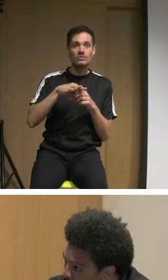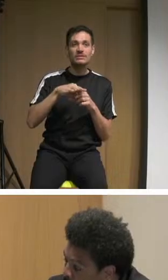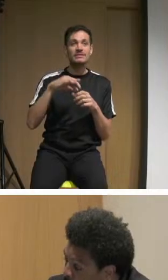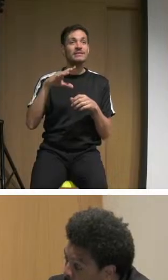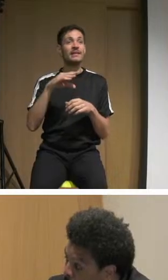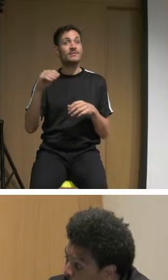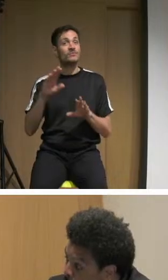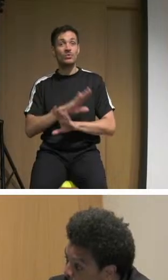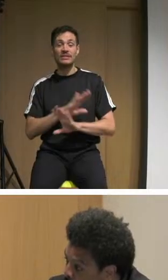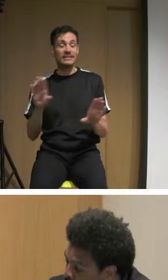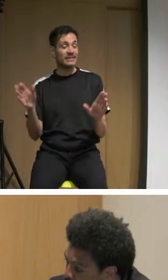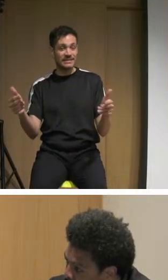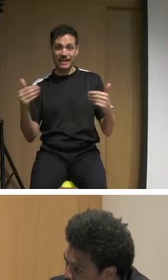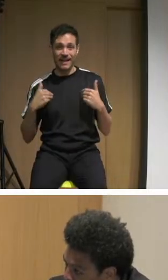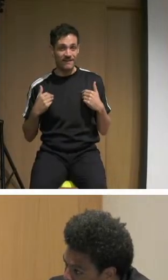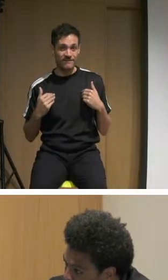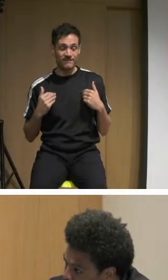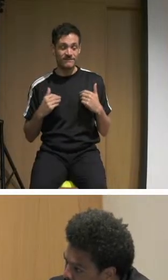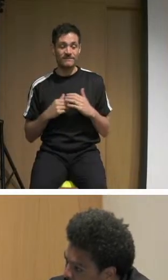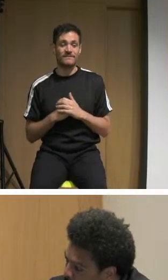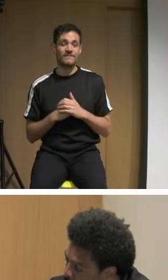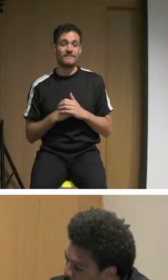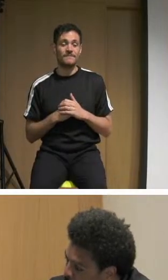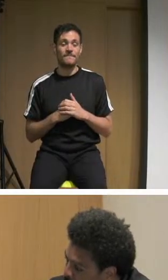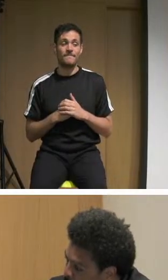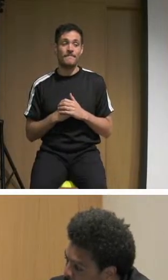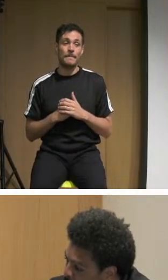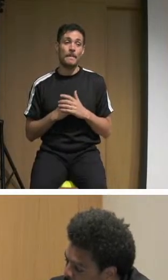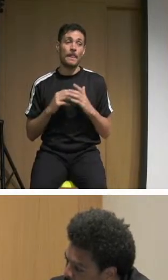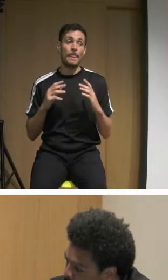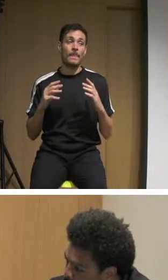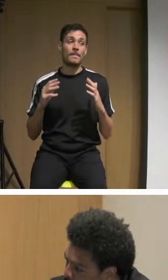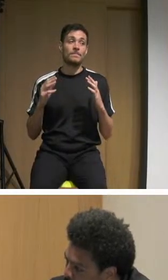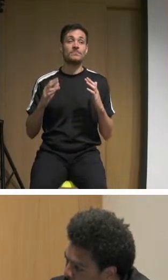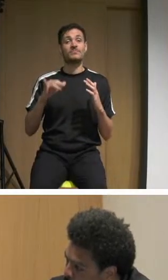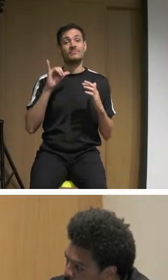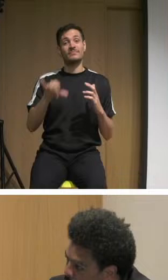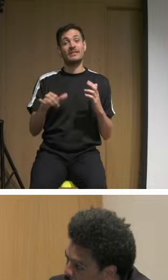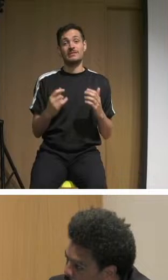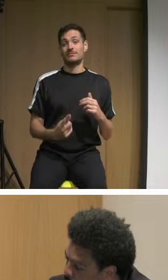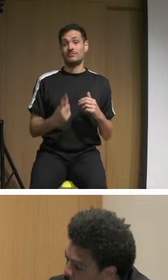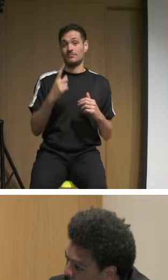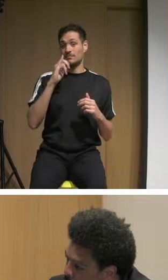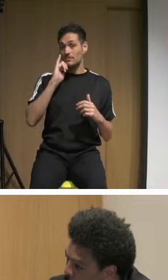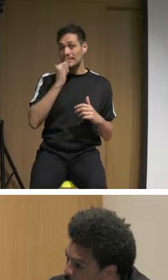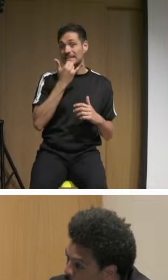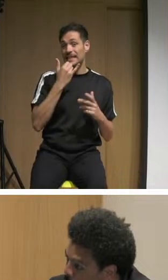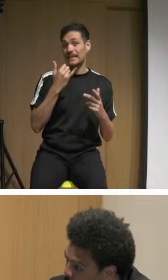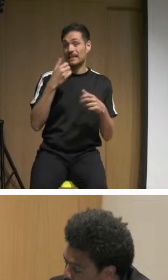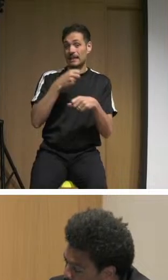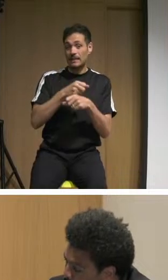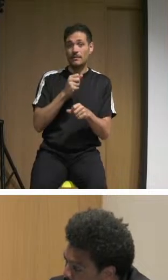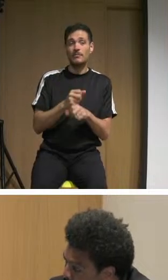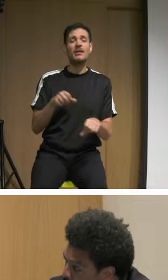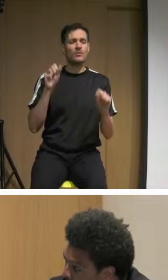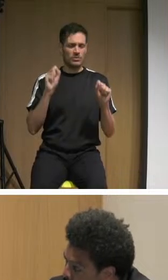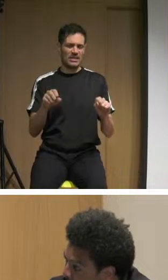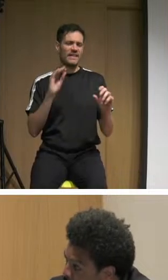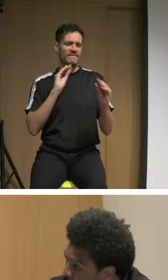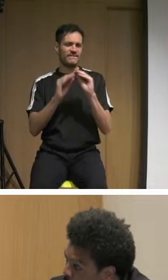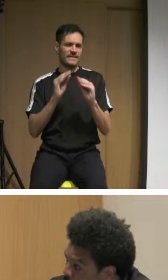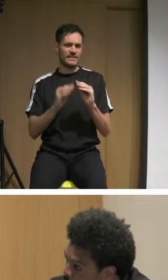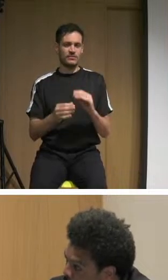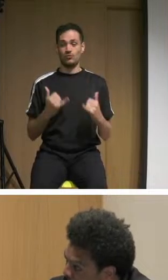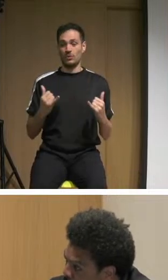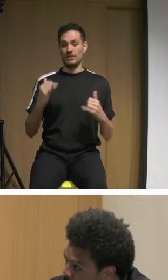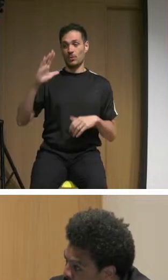votes, let's put into context. That's something that a mistake was made, and it can be corrected. Right now, it seems